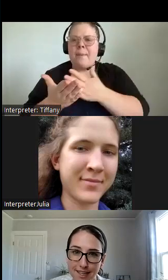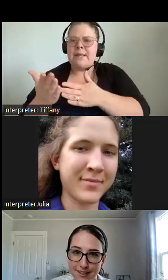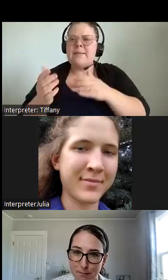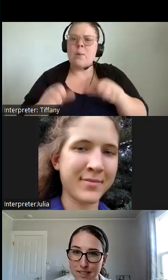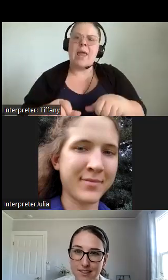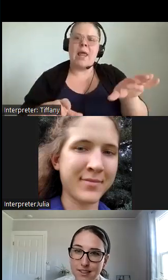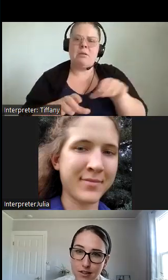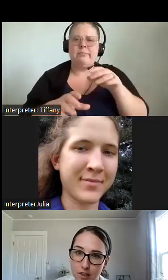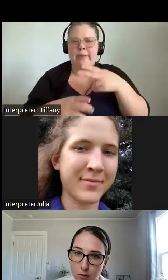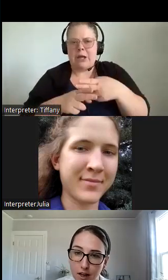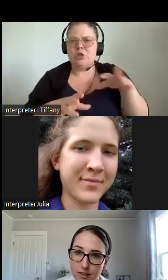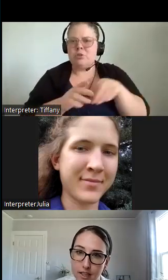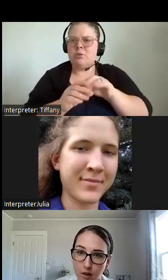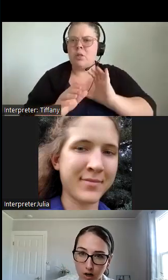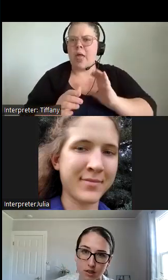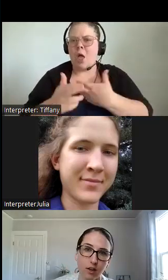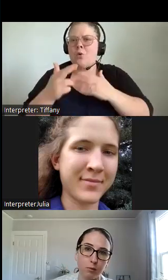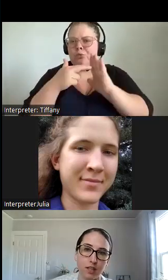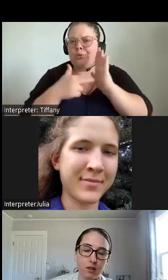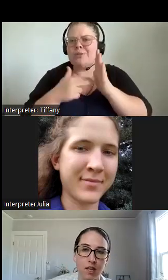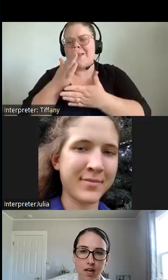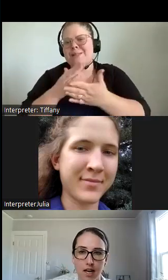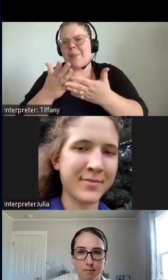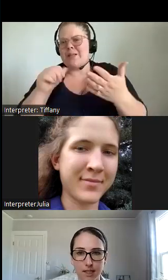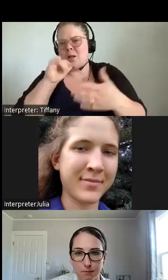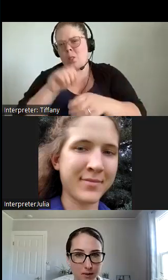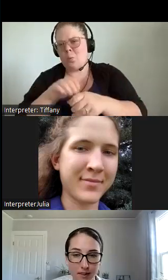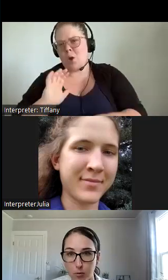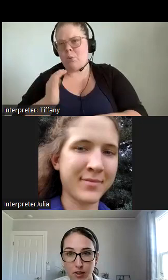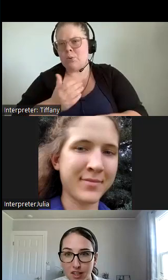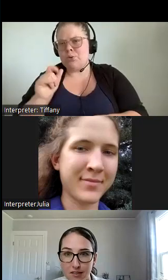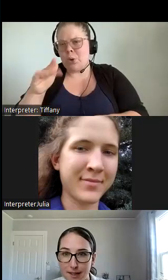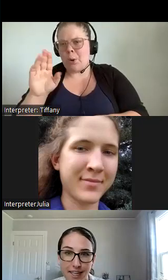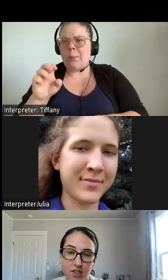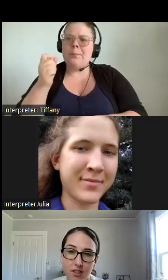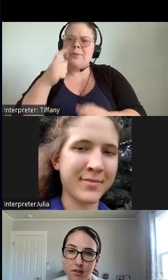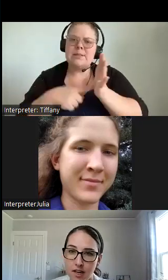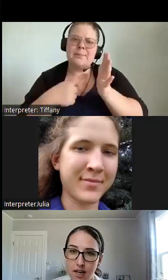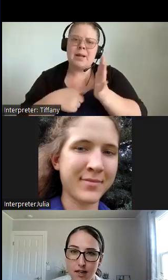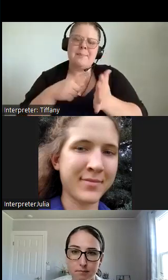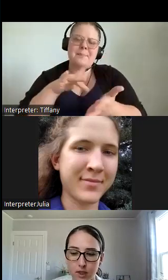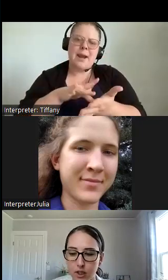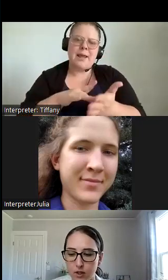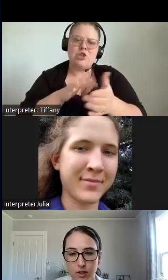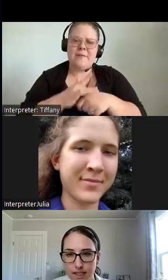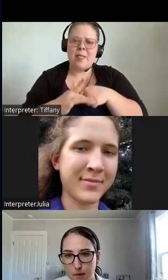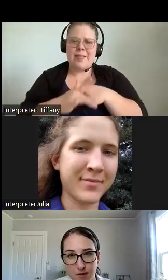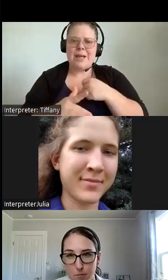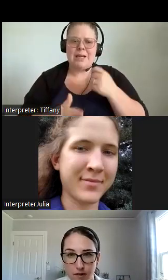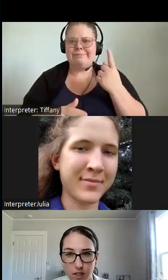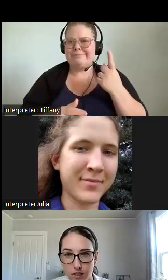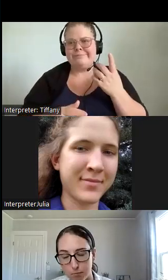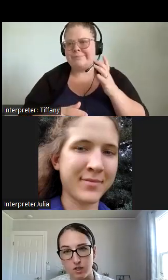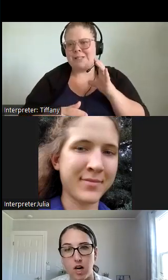rules, and then some pieces that are a little bit outside of our scope. So sometimes availability of medication, is totally separate